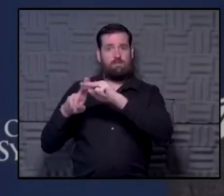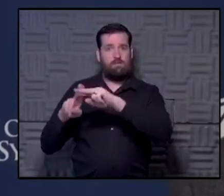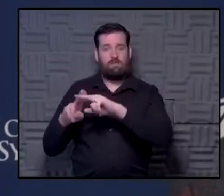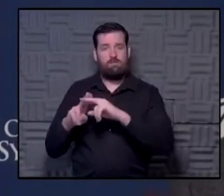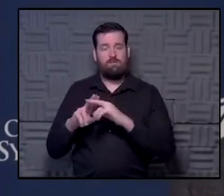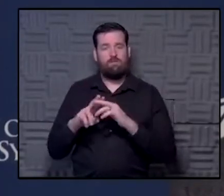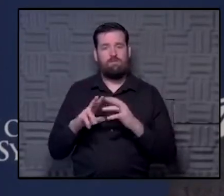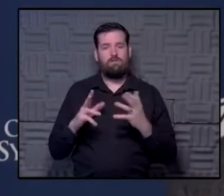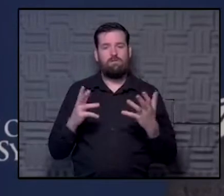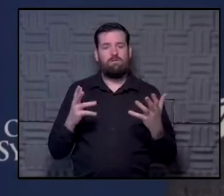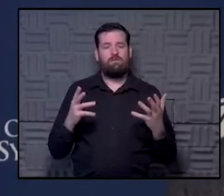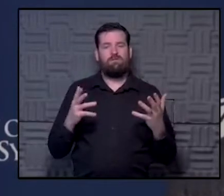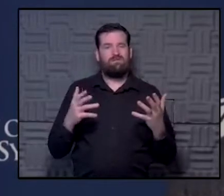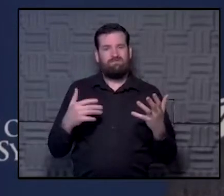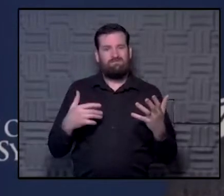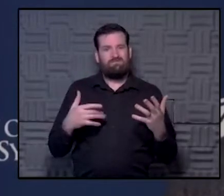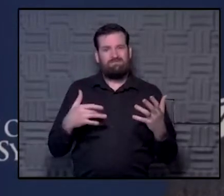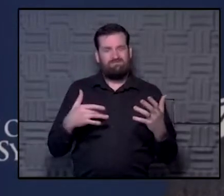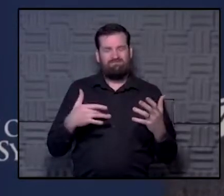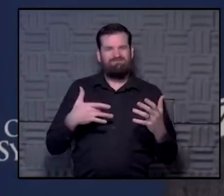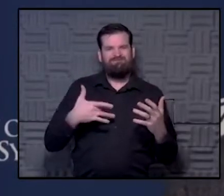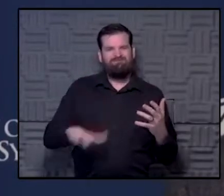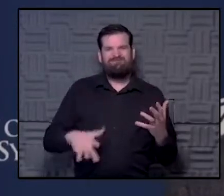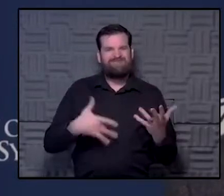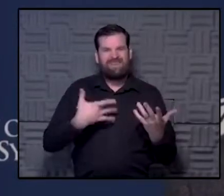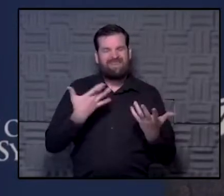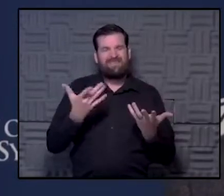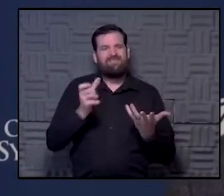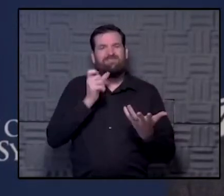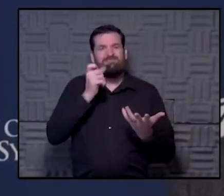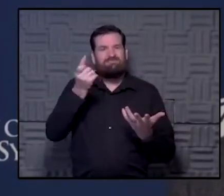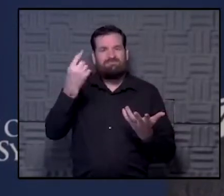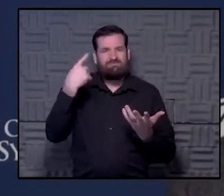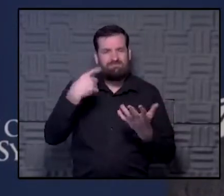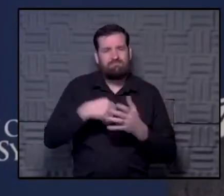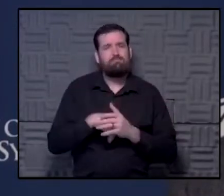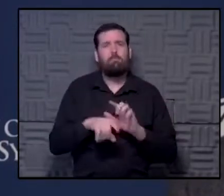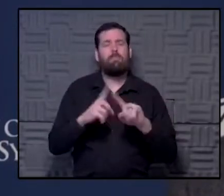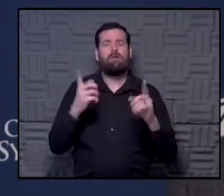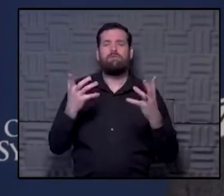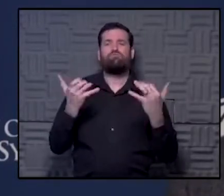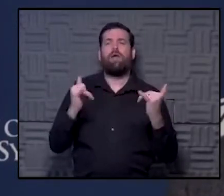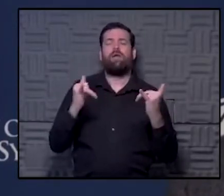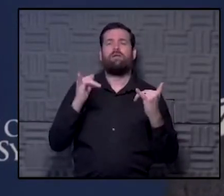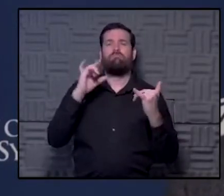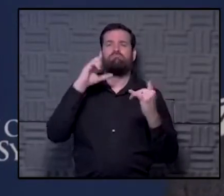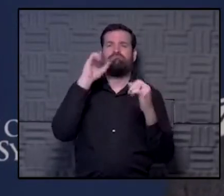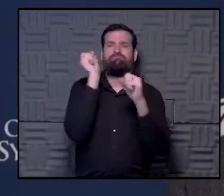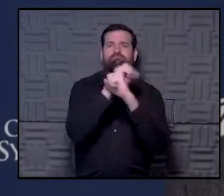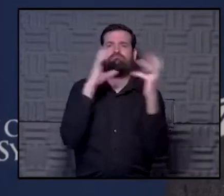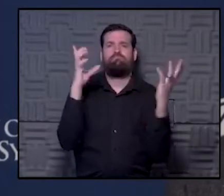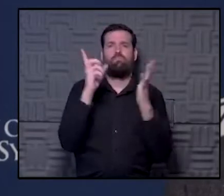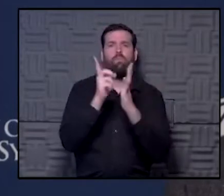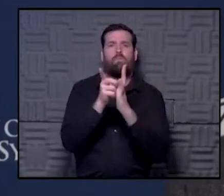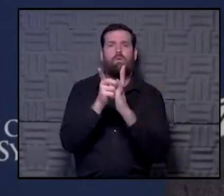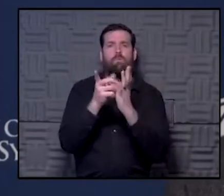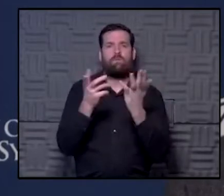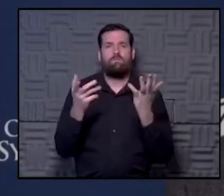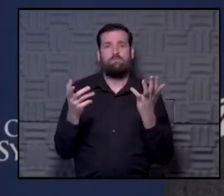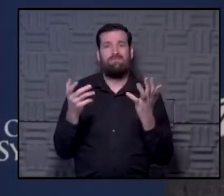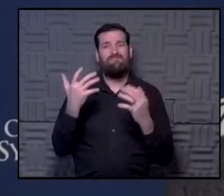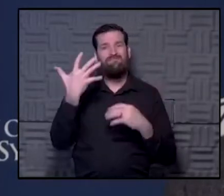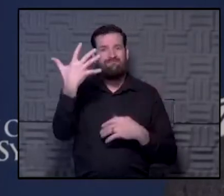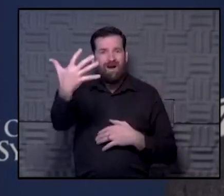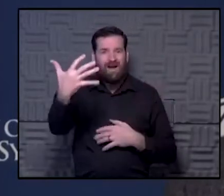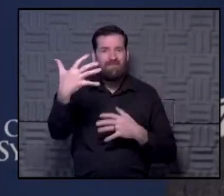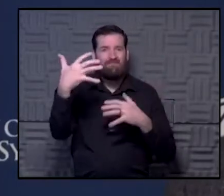kind of almost desensitizing. But I encourage everybody to sit for a minute and imagine 5 football stadiums